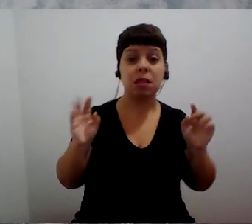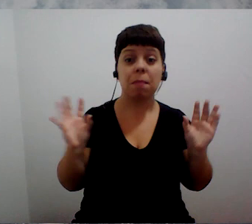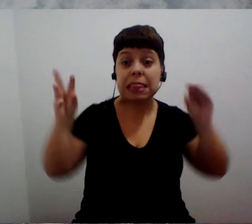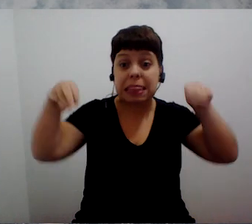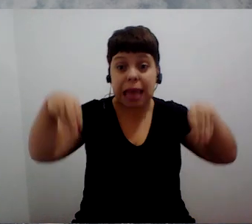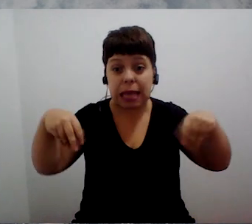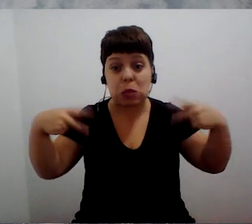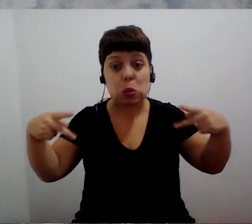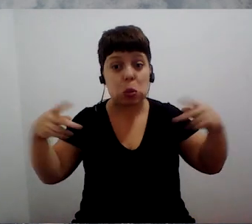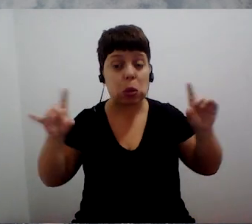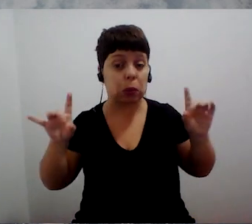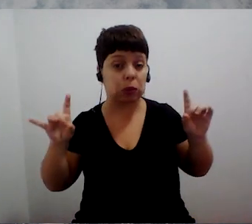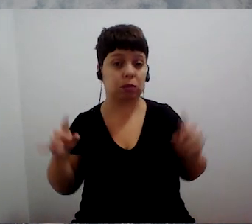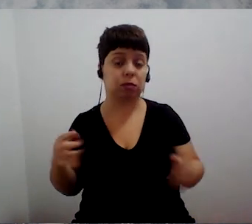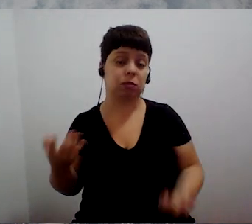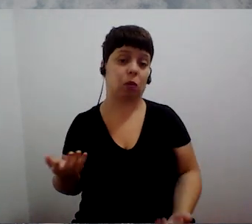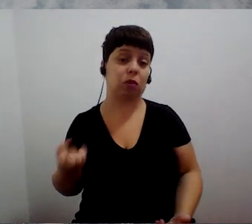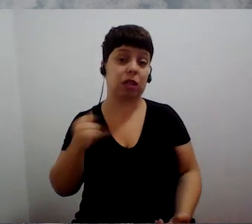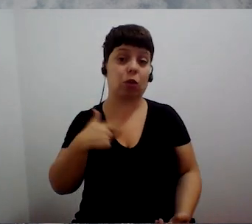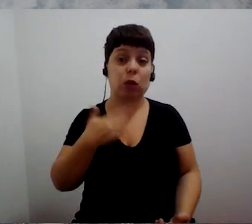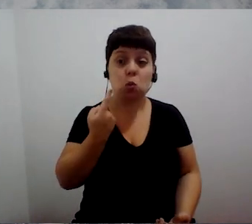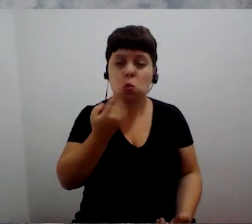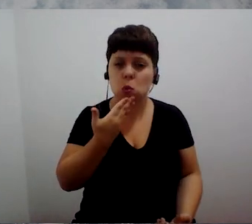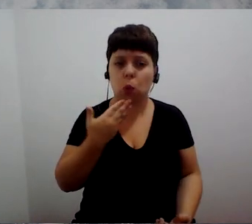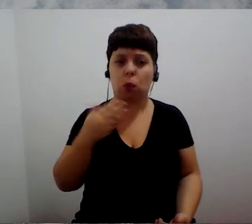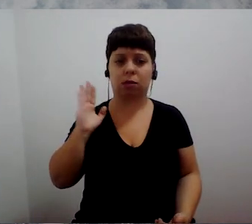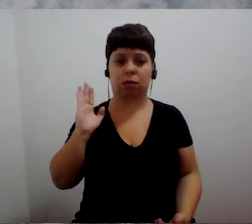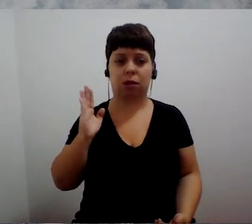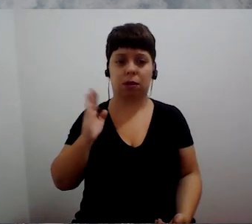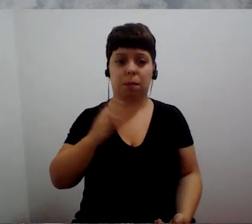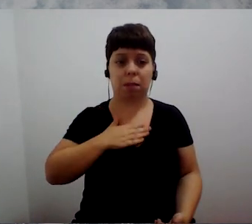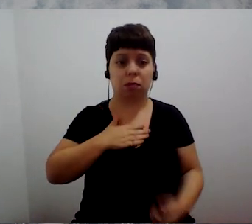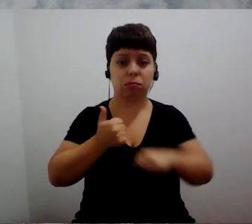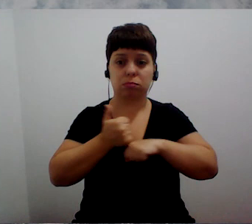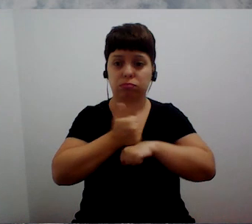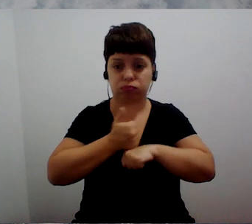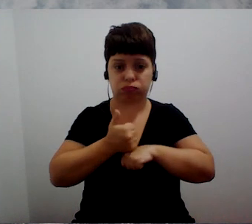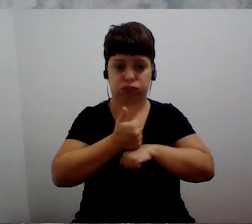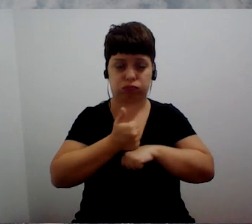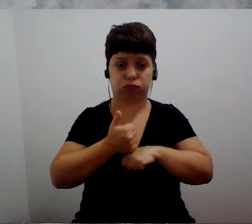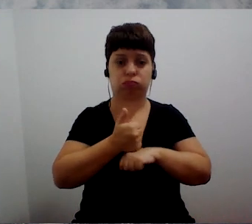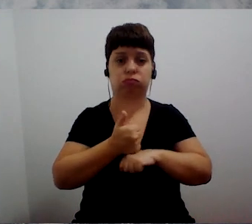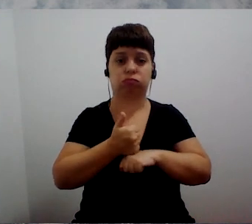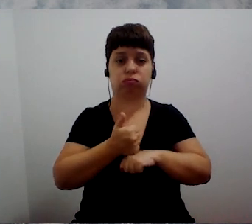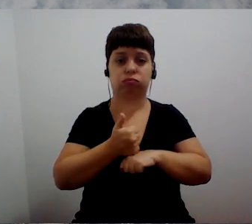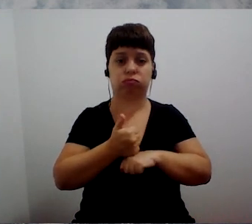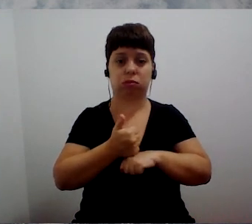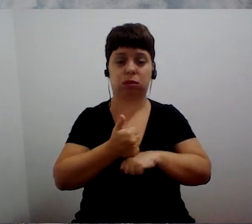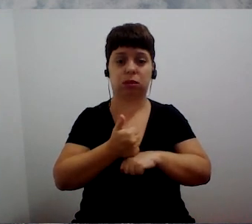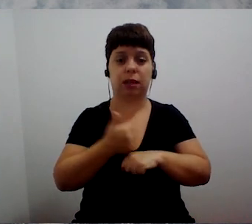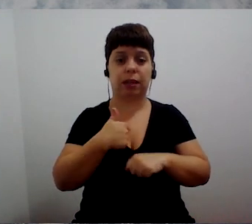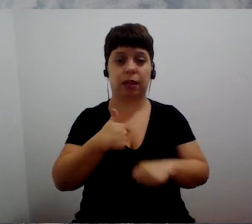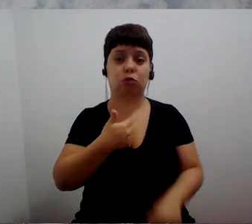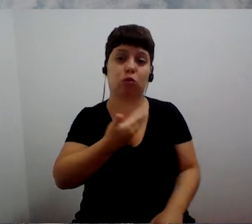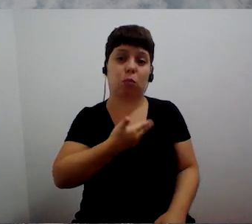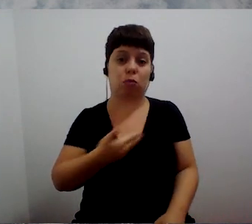And I think if I have one commitment and where my standpoint professionally as a public civil servant from